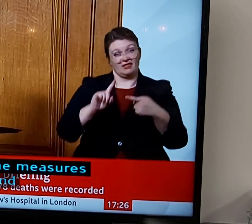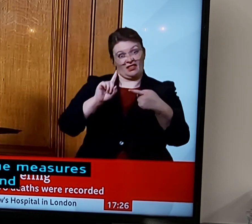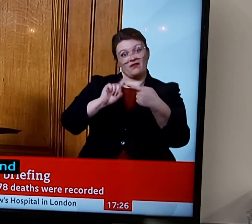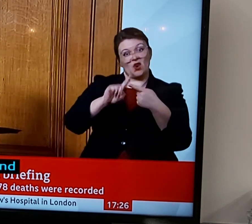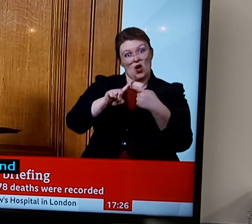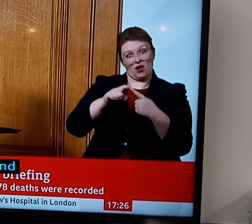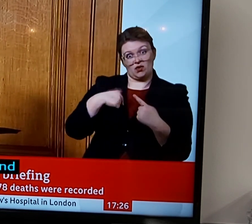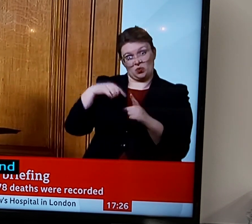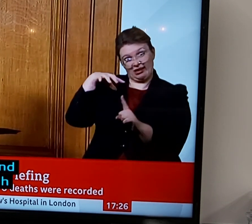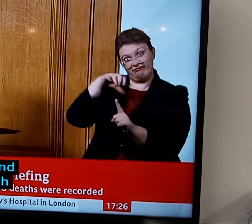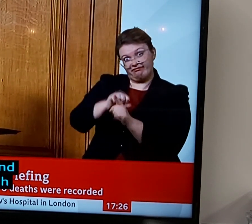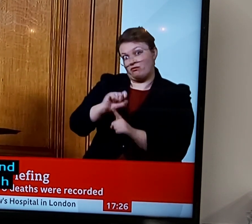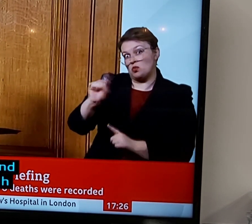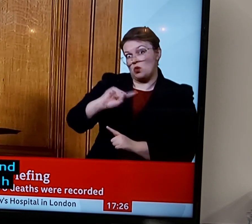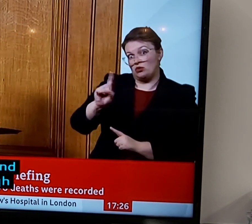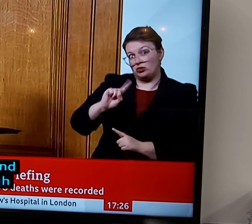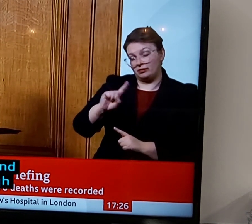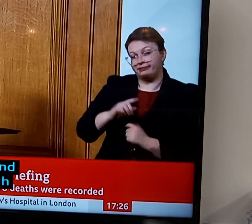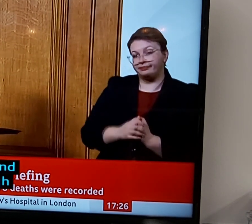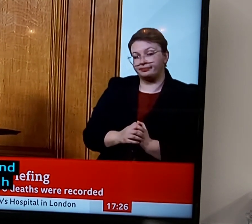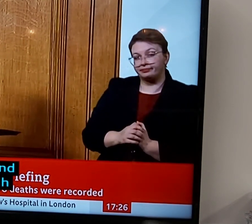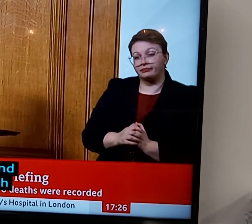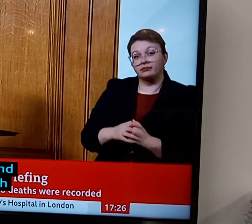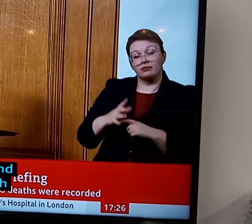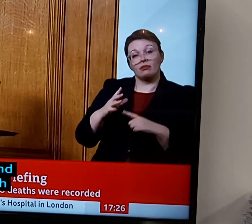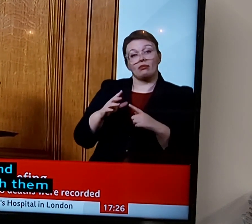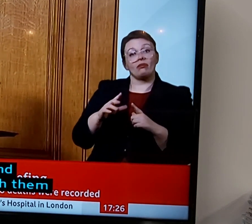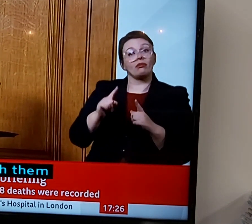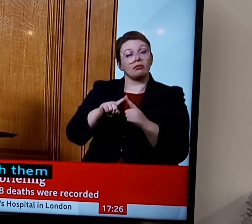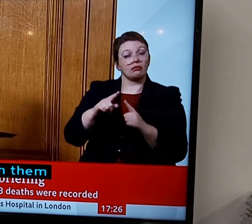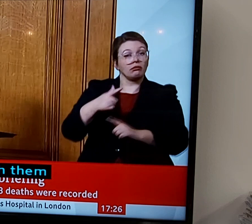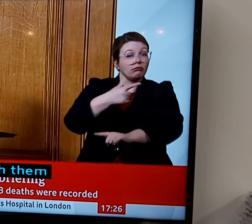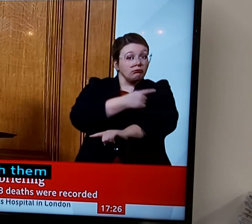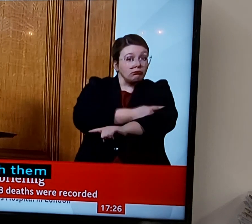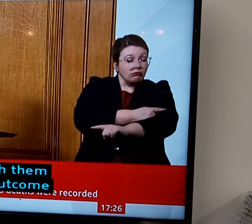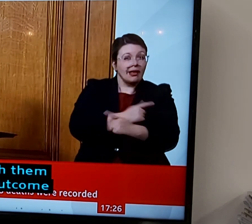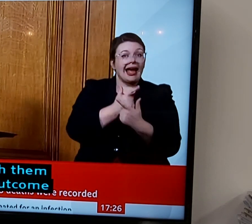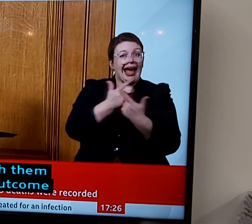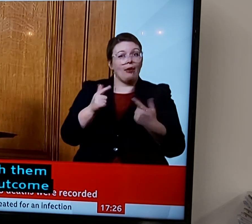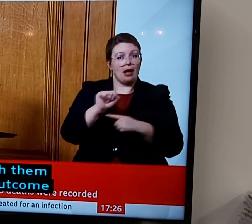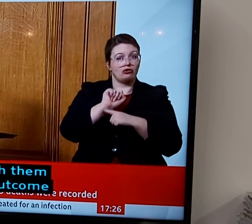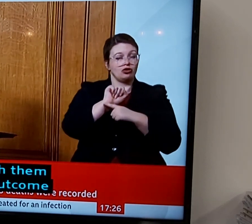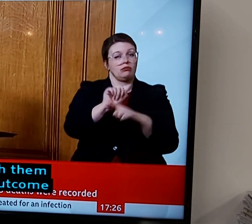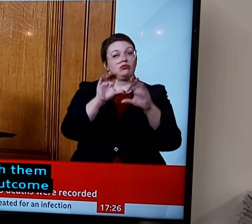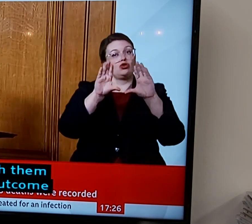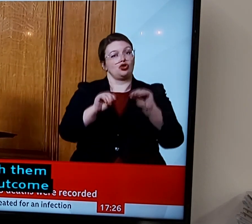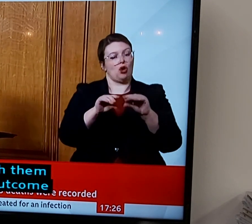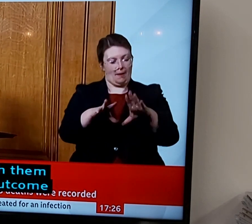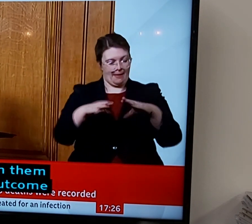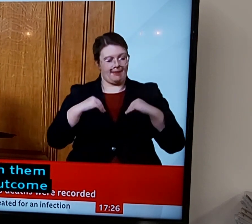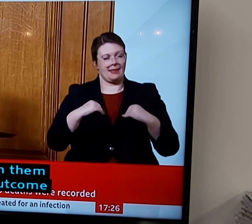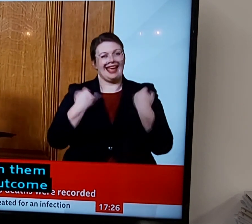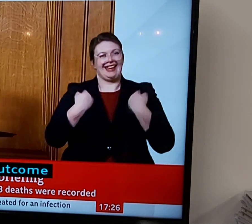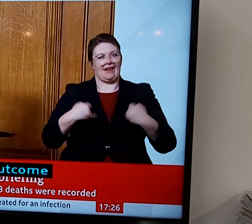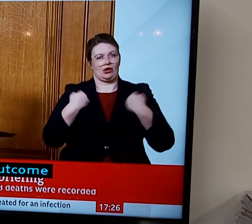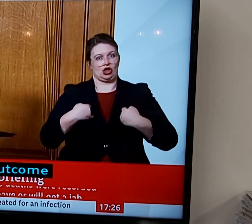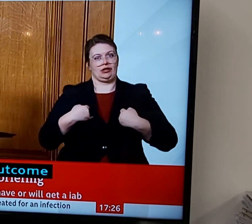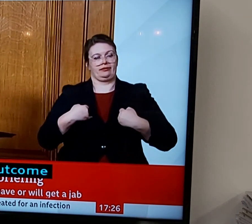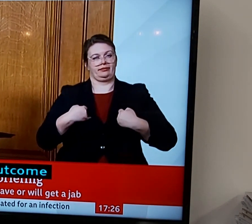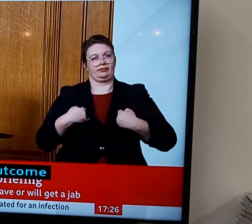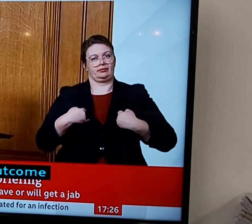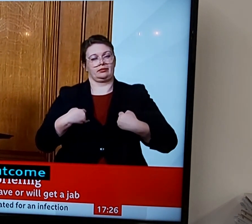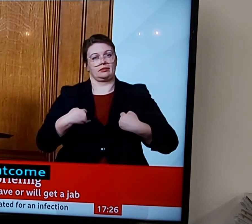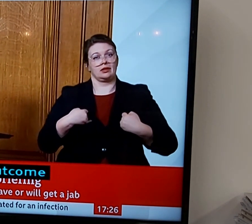measure is outcome against infections, defined in this case as people